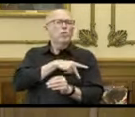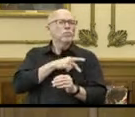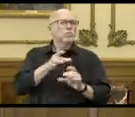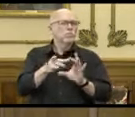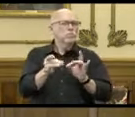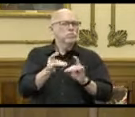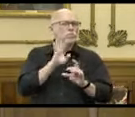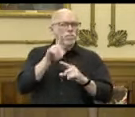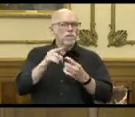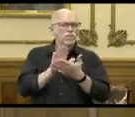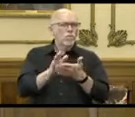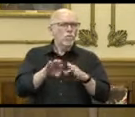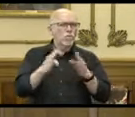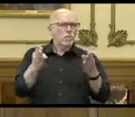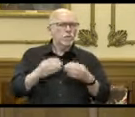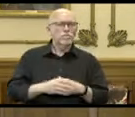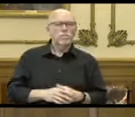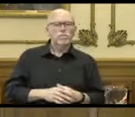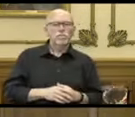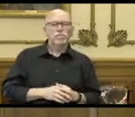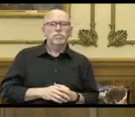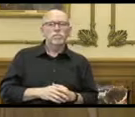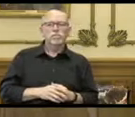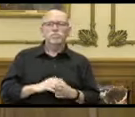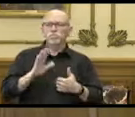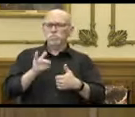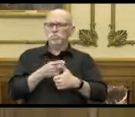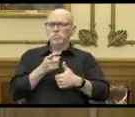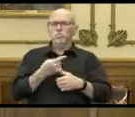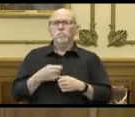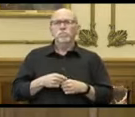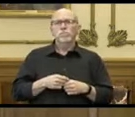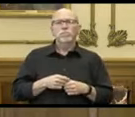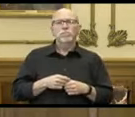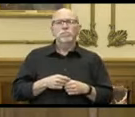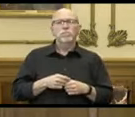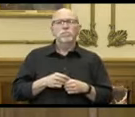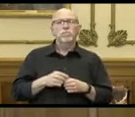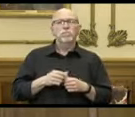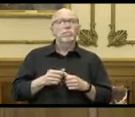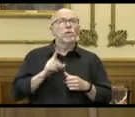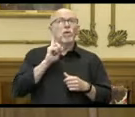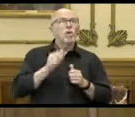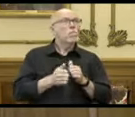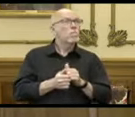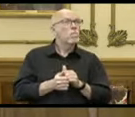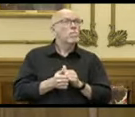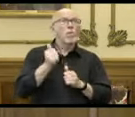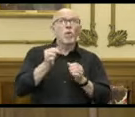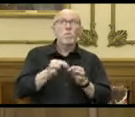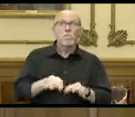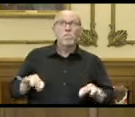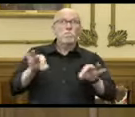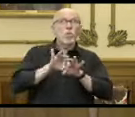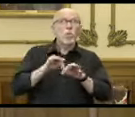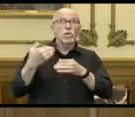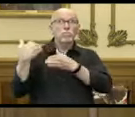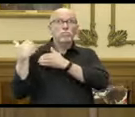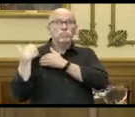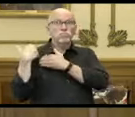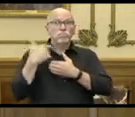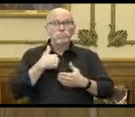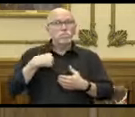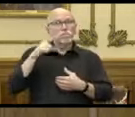about school openings. First, there is no more important task before us than returning